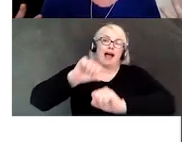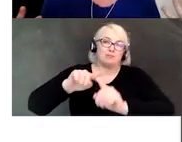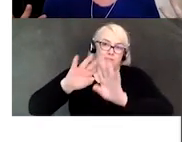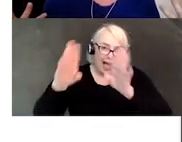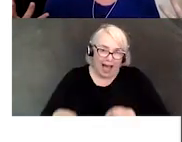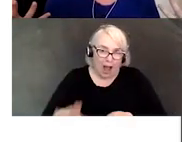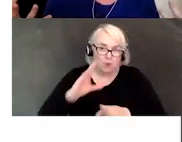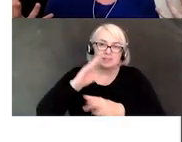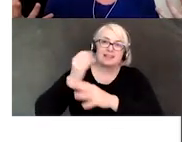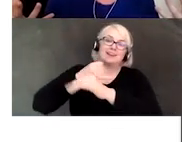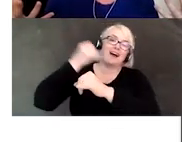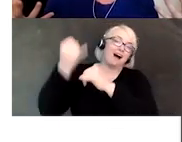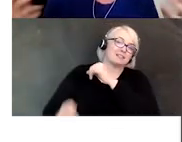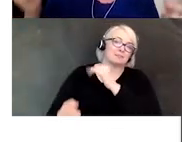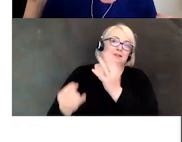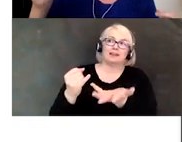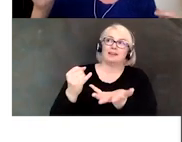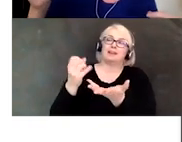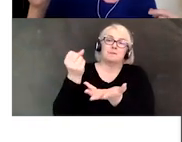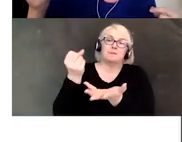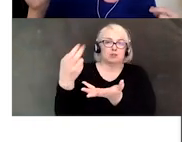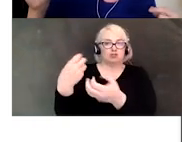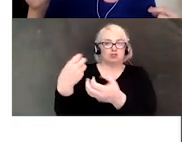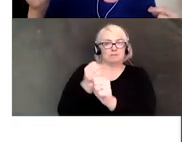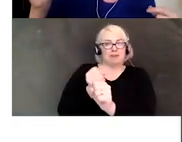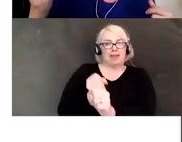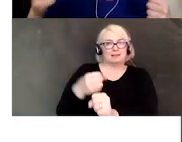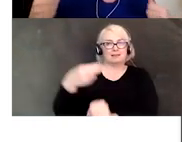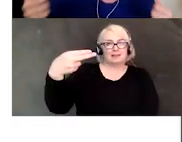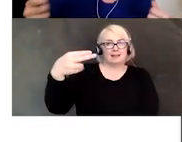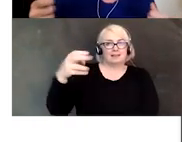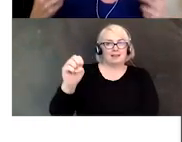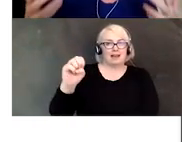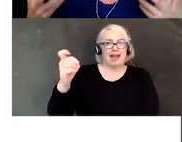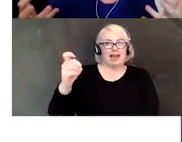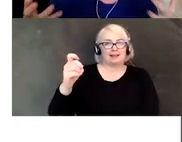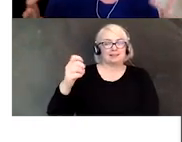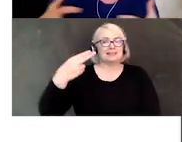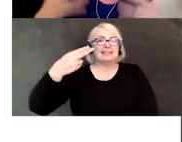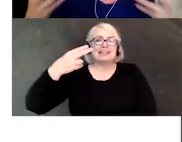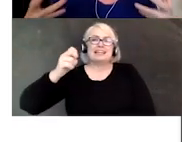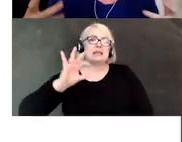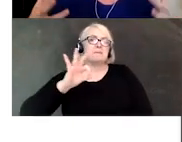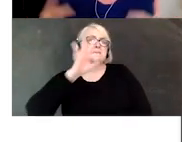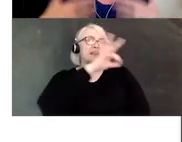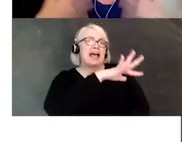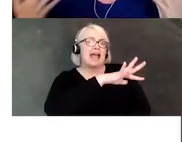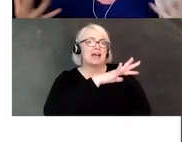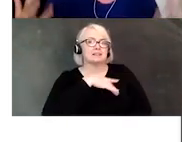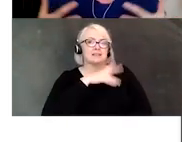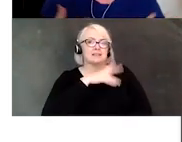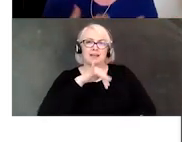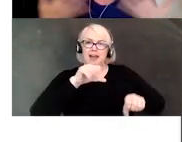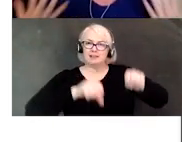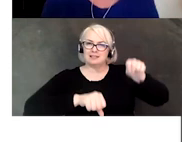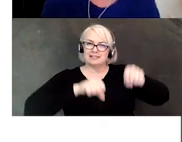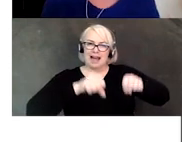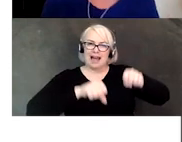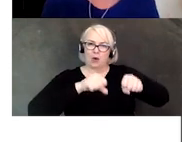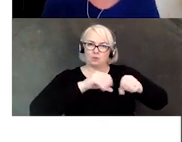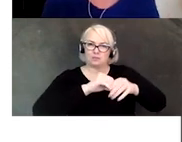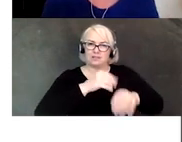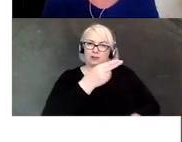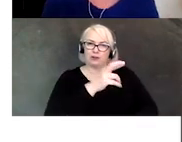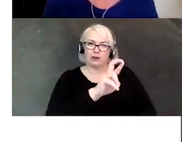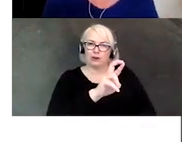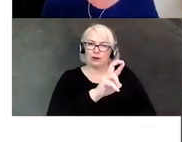hex, the, like she, he plants, he plants that in her so easily and she's so vulnerable and she does just want to bury